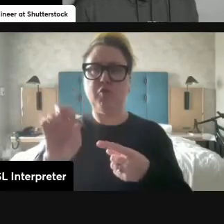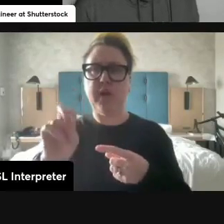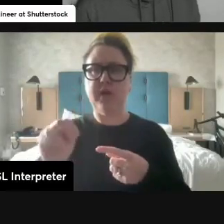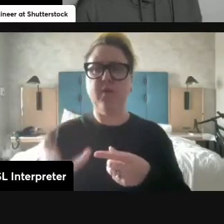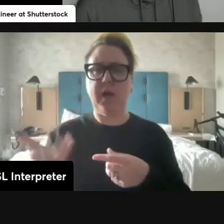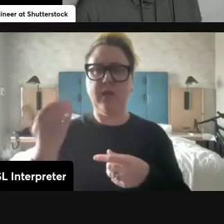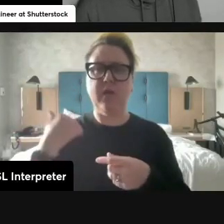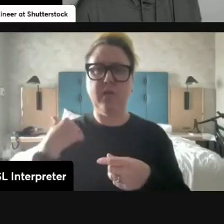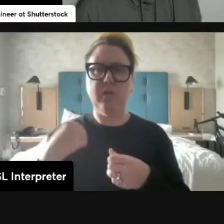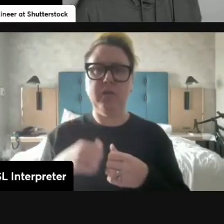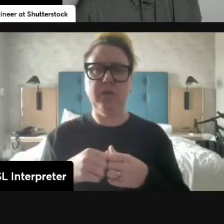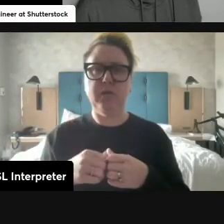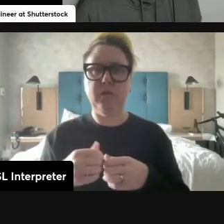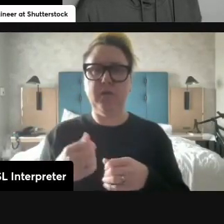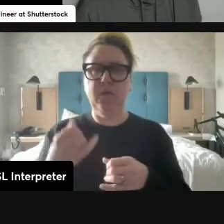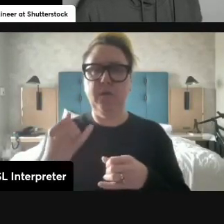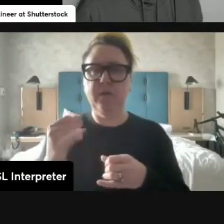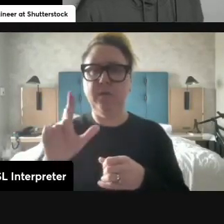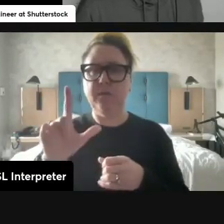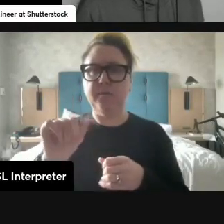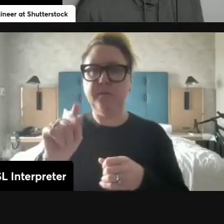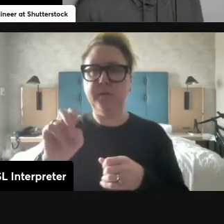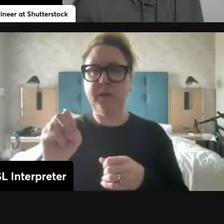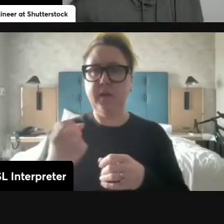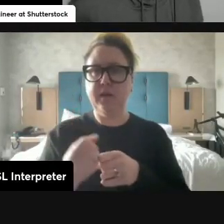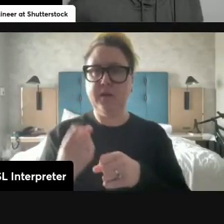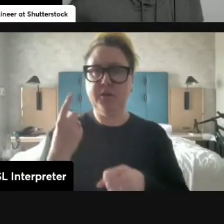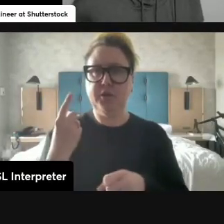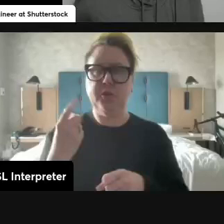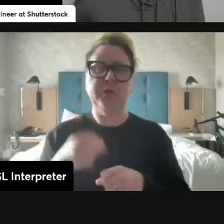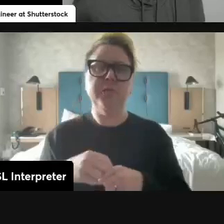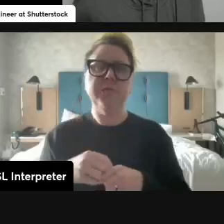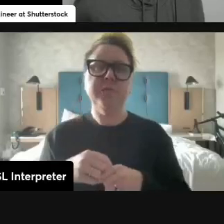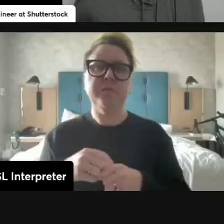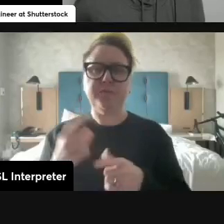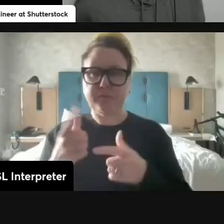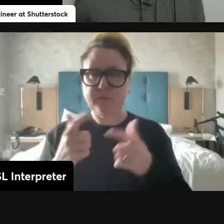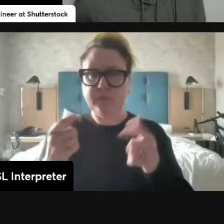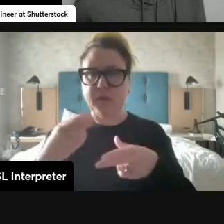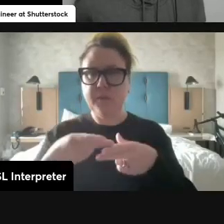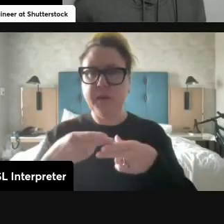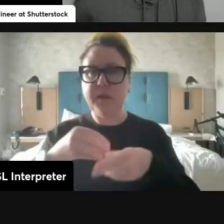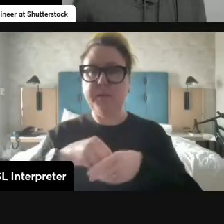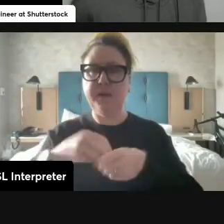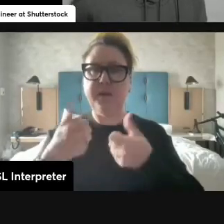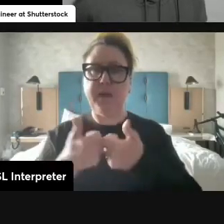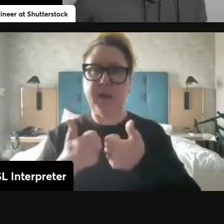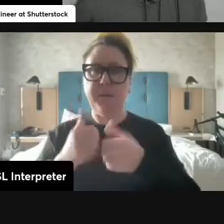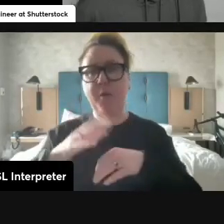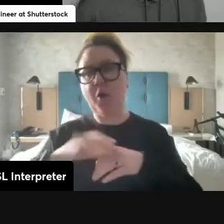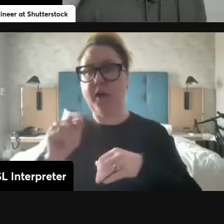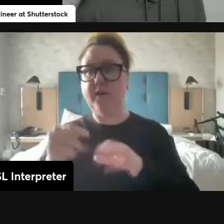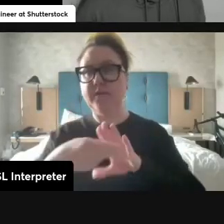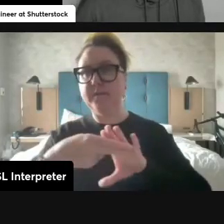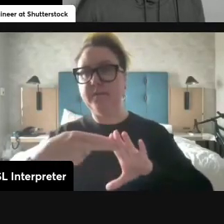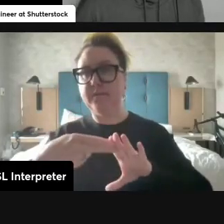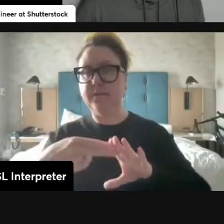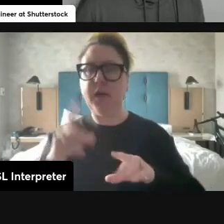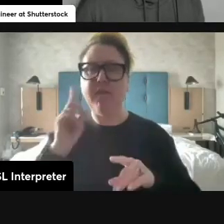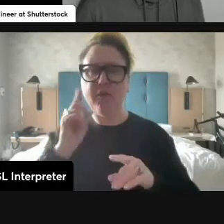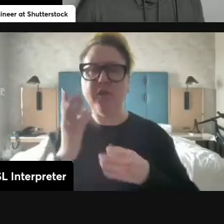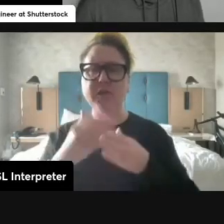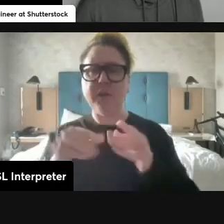ago, late last year, mostly just because that was like the big name in the game on it. Heard about some of the